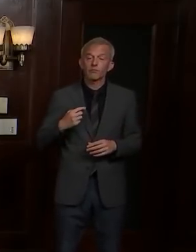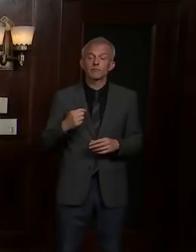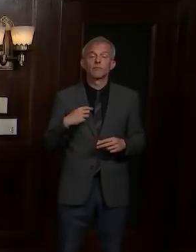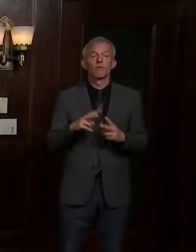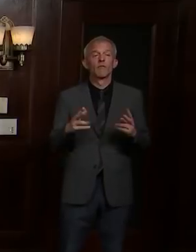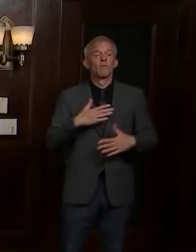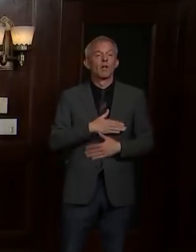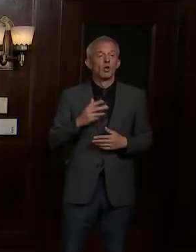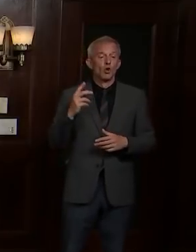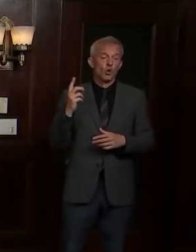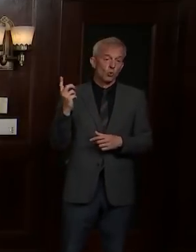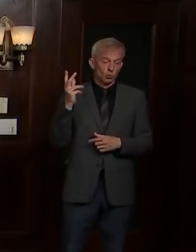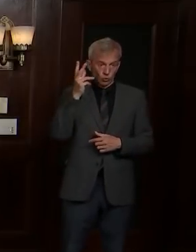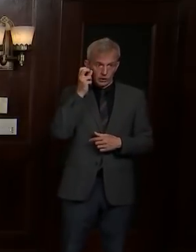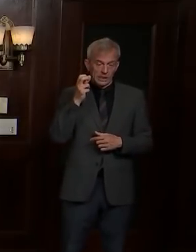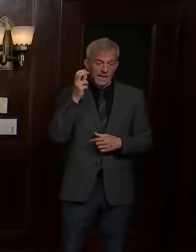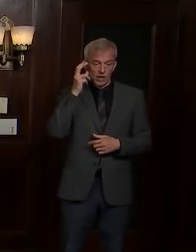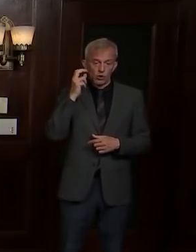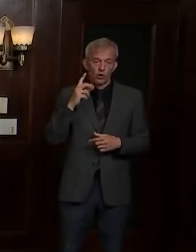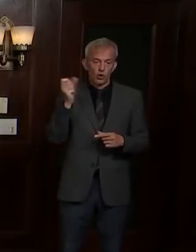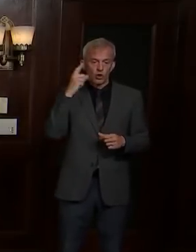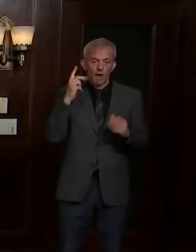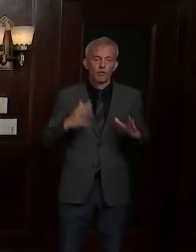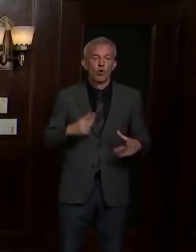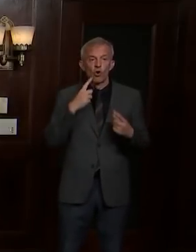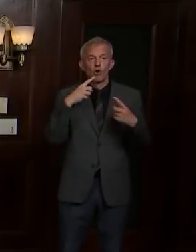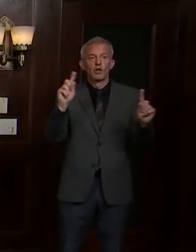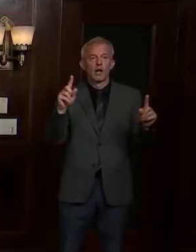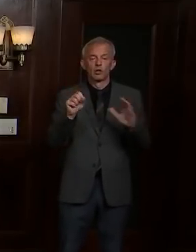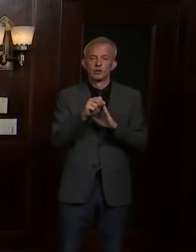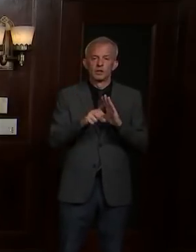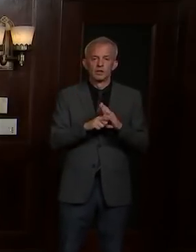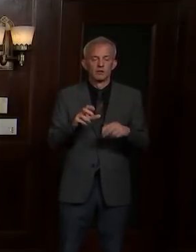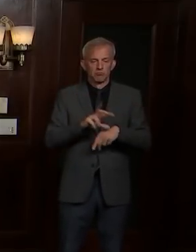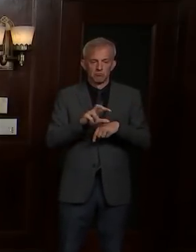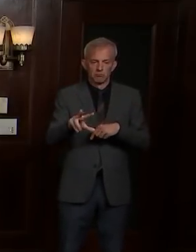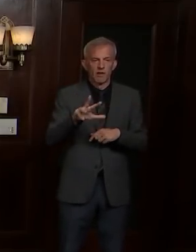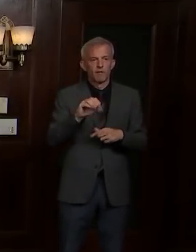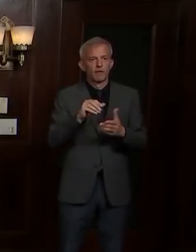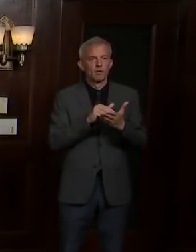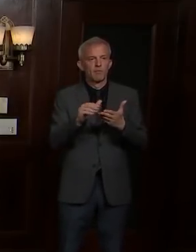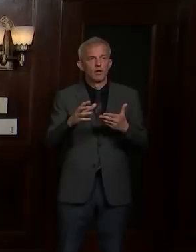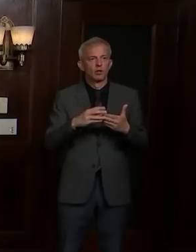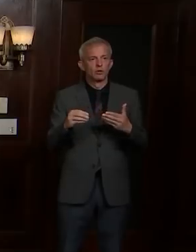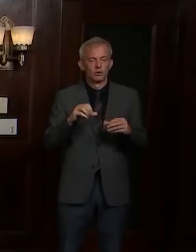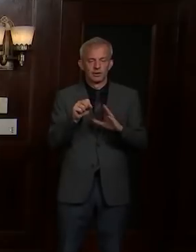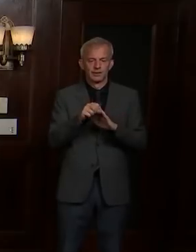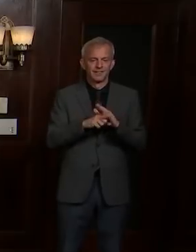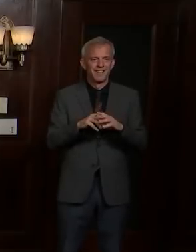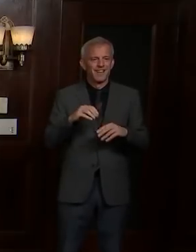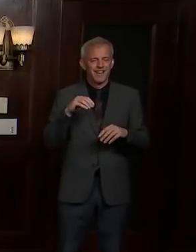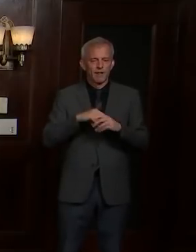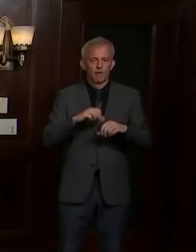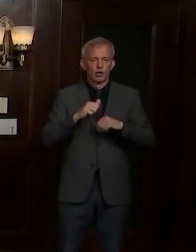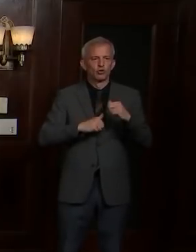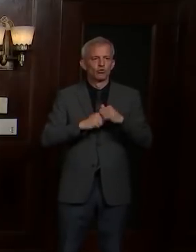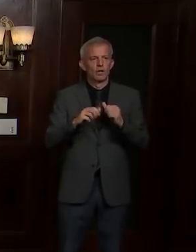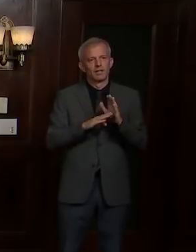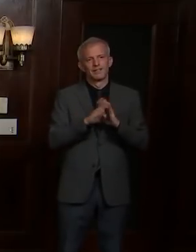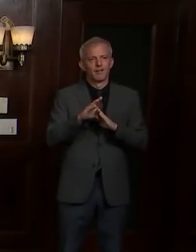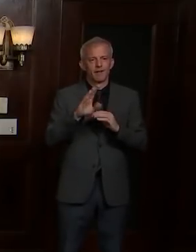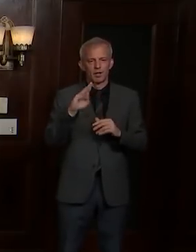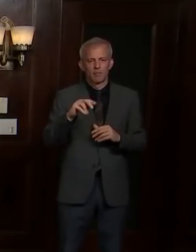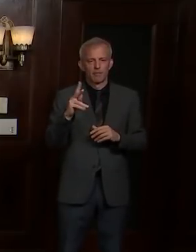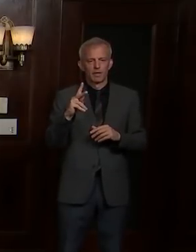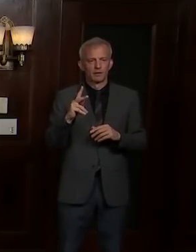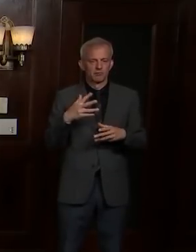Governor Newsom today announce that the state is putting $50 million into the state's infrastructure and development bank, known as the iBank,